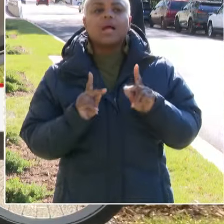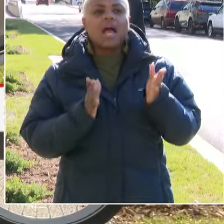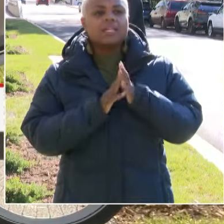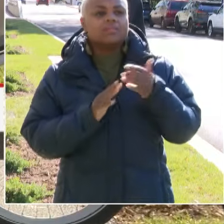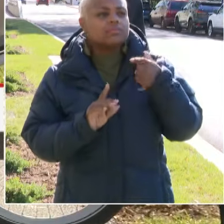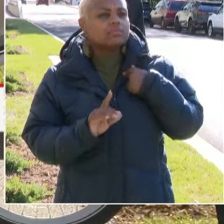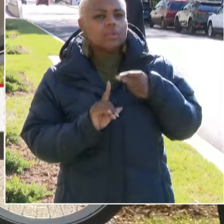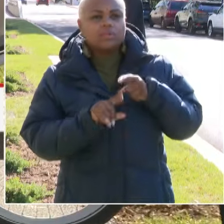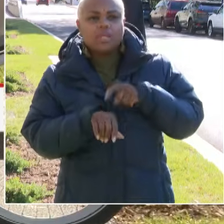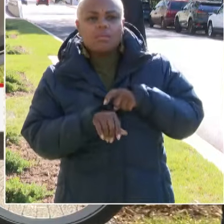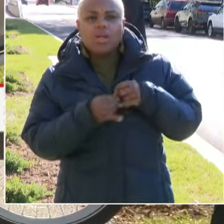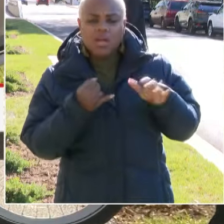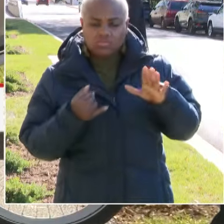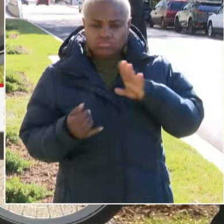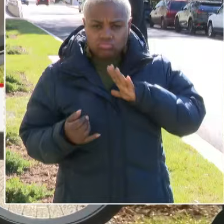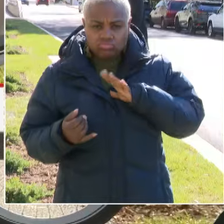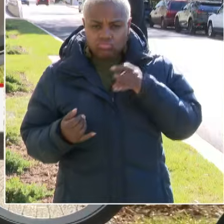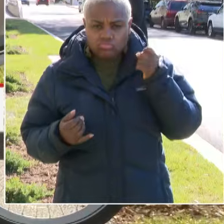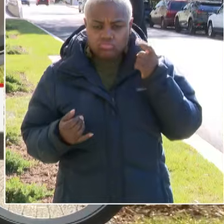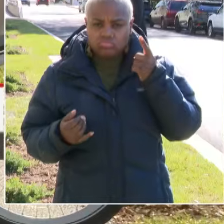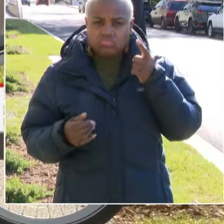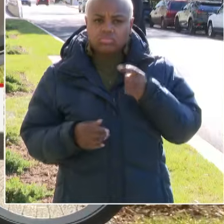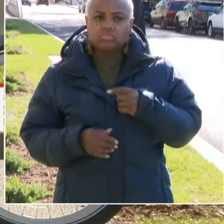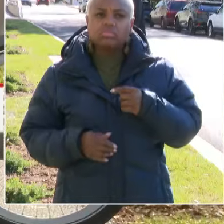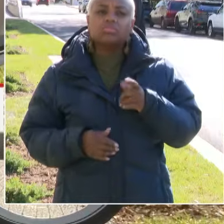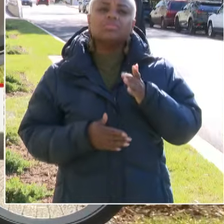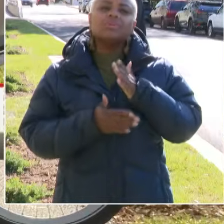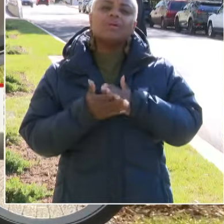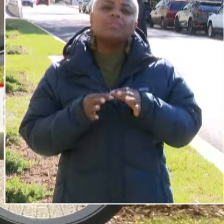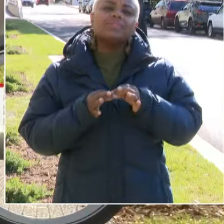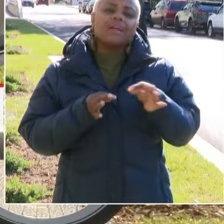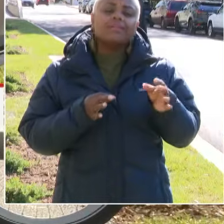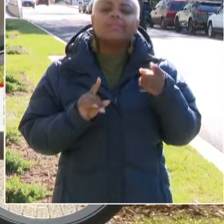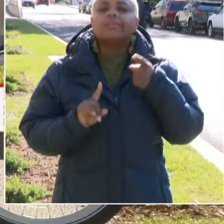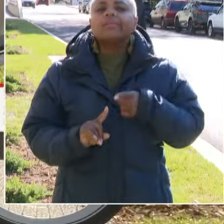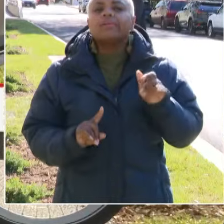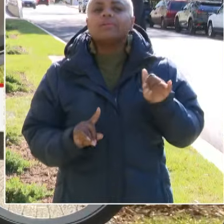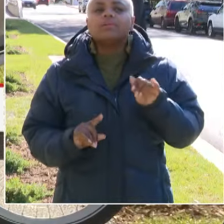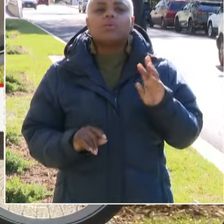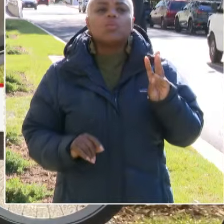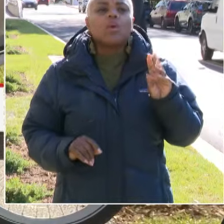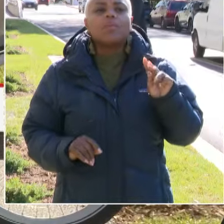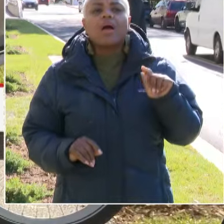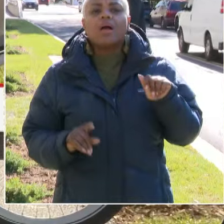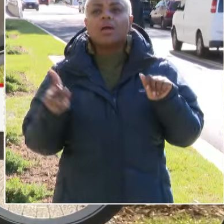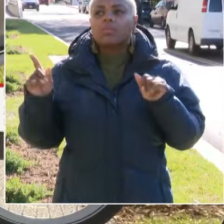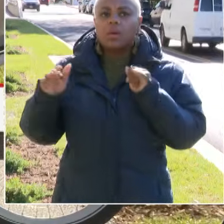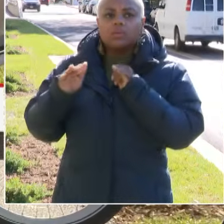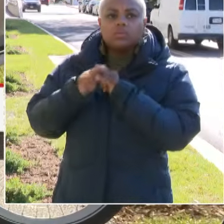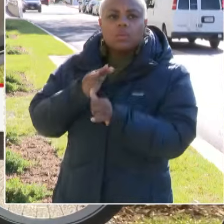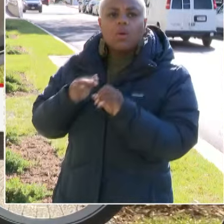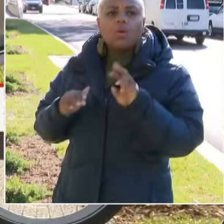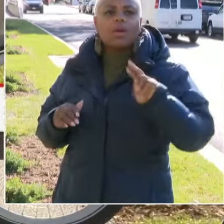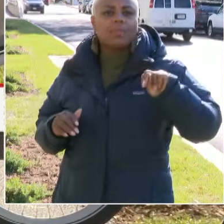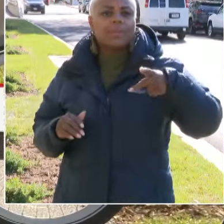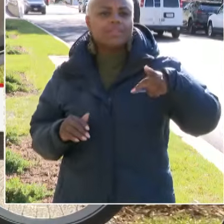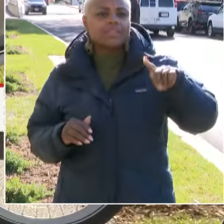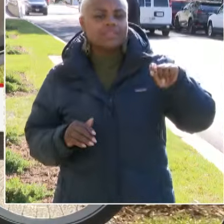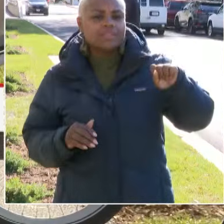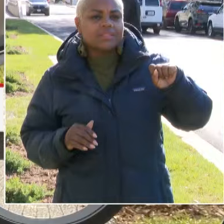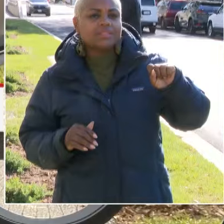some of the land is actually either WMATA's or National Park Service, so that's part of what delays this with the